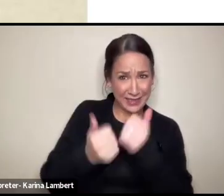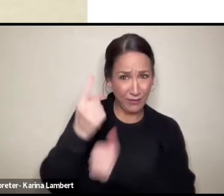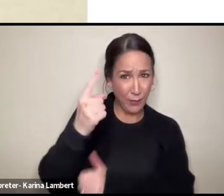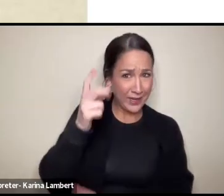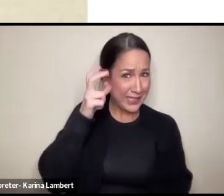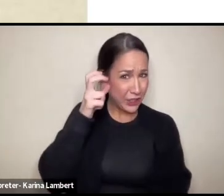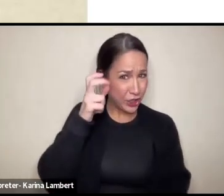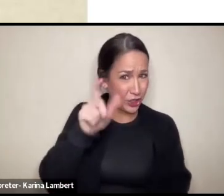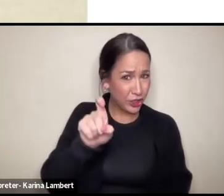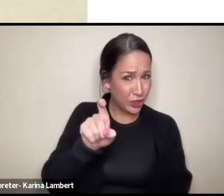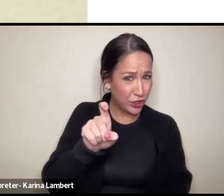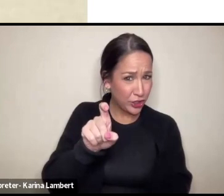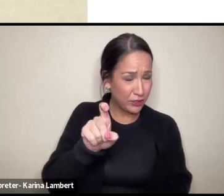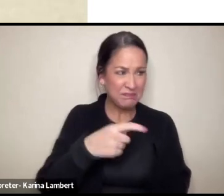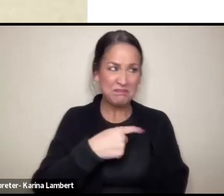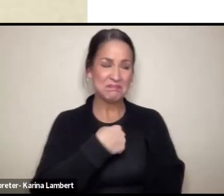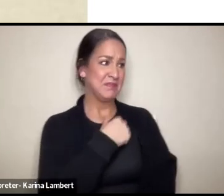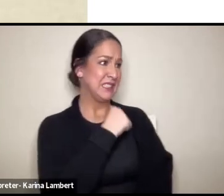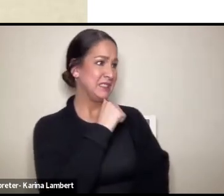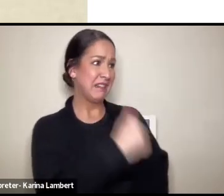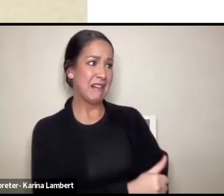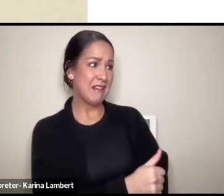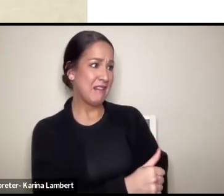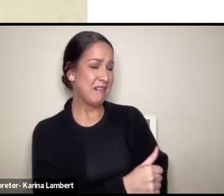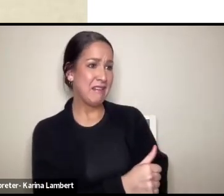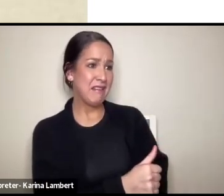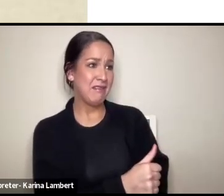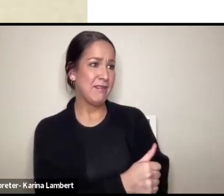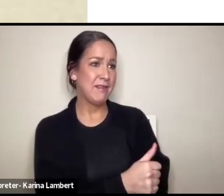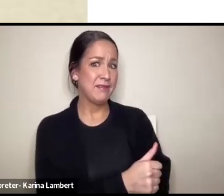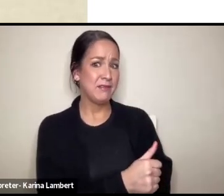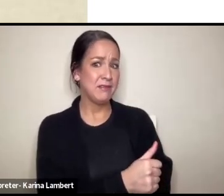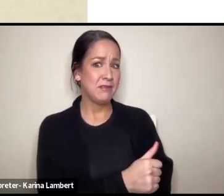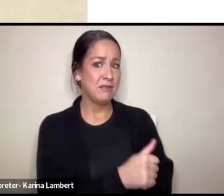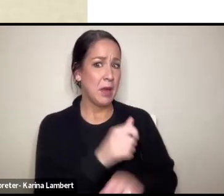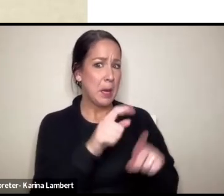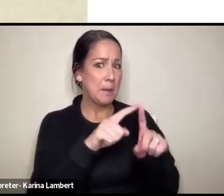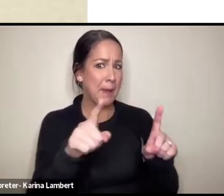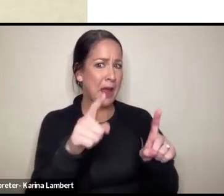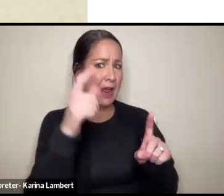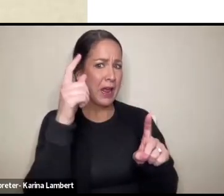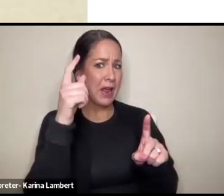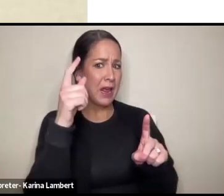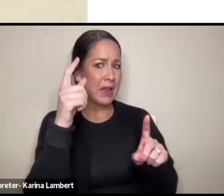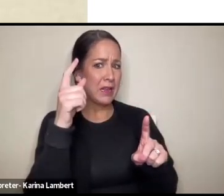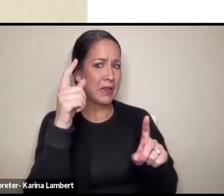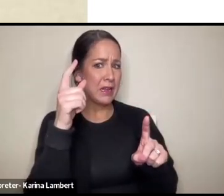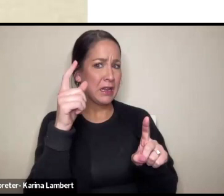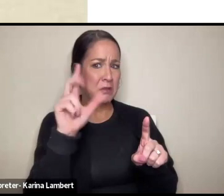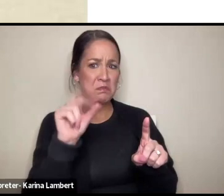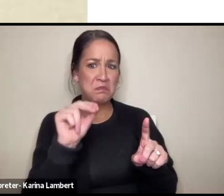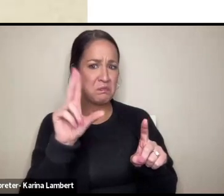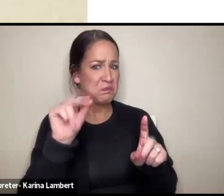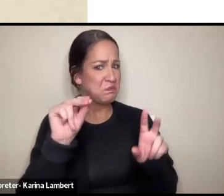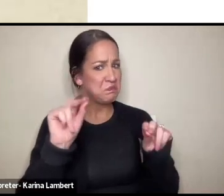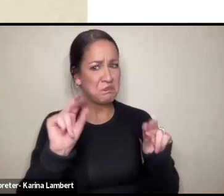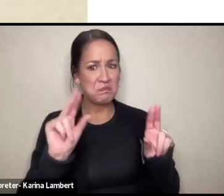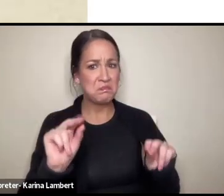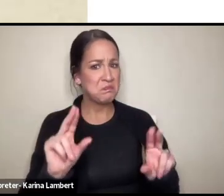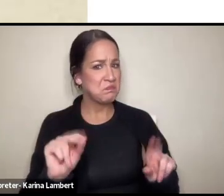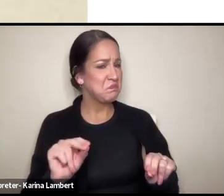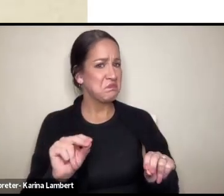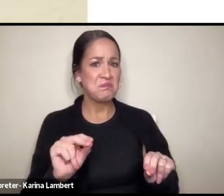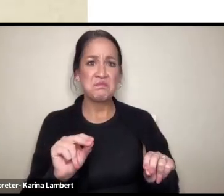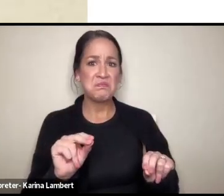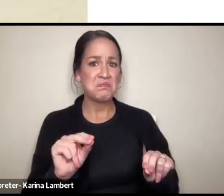I'm not hearing an echo, but Okay, I know somebody, yeah, and some people are saying no echo. So I think